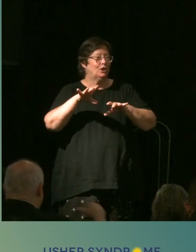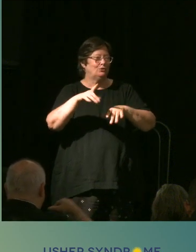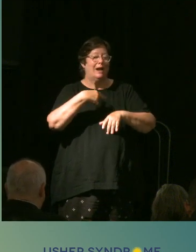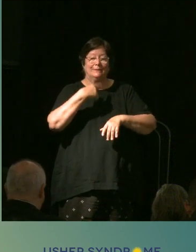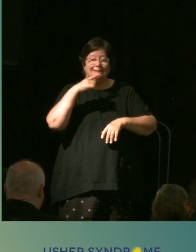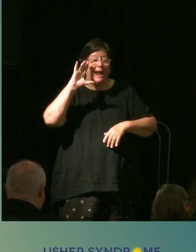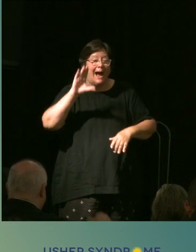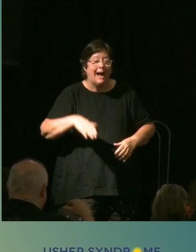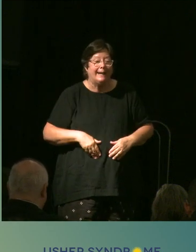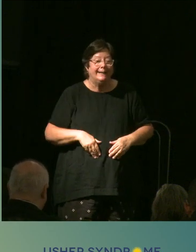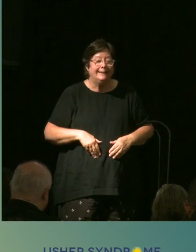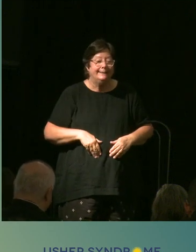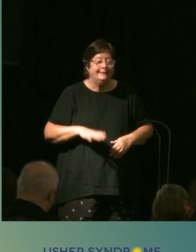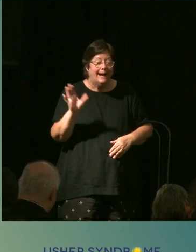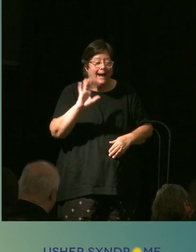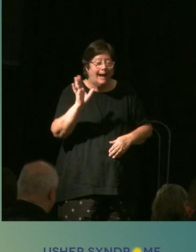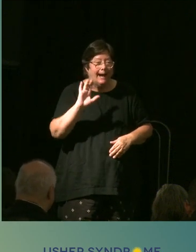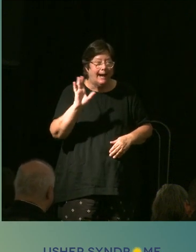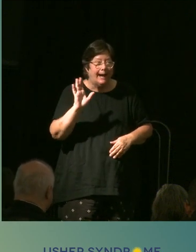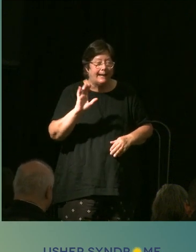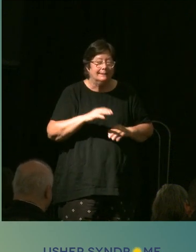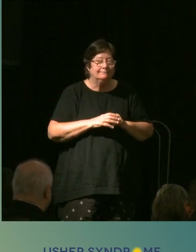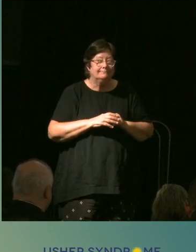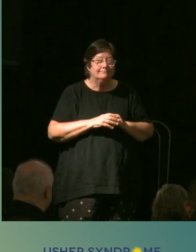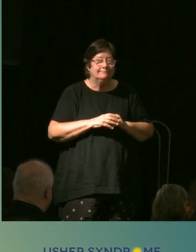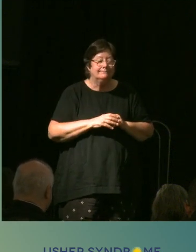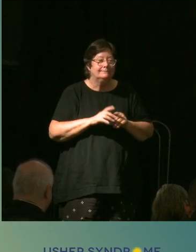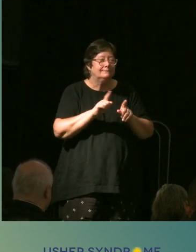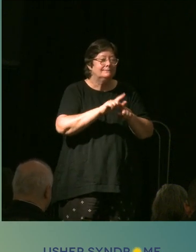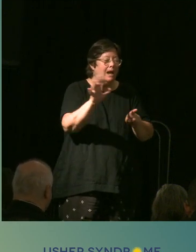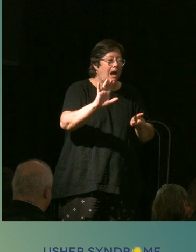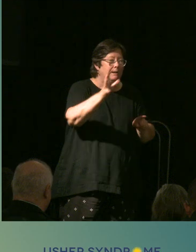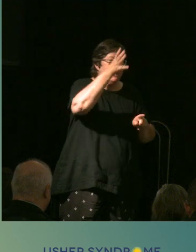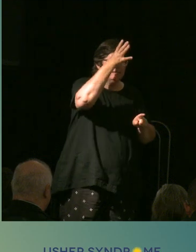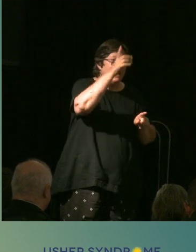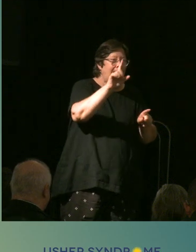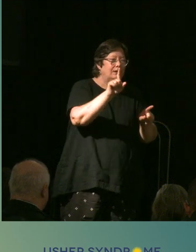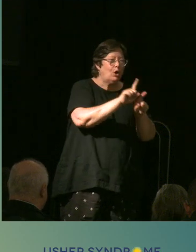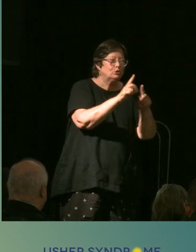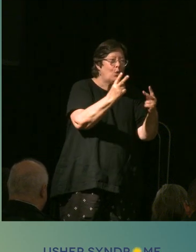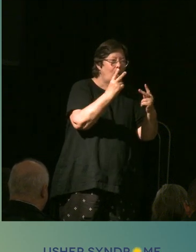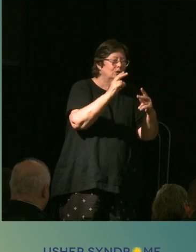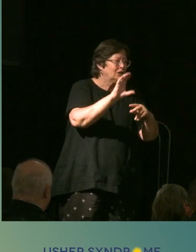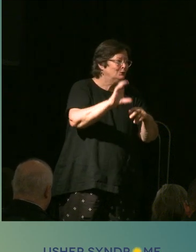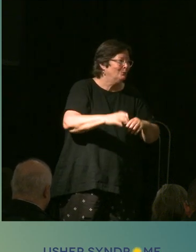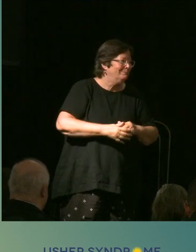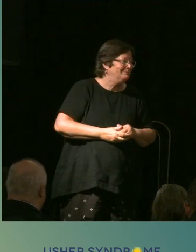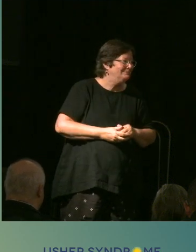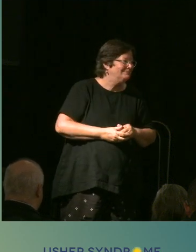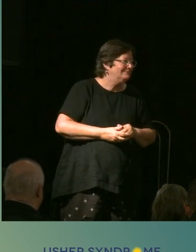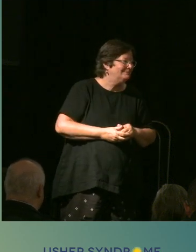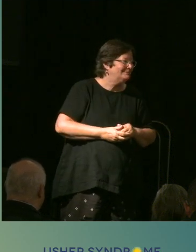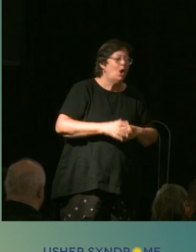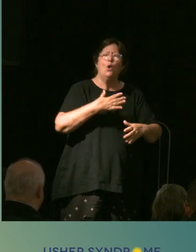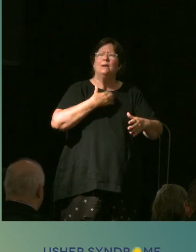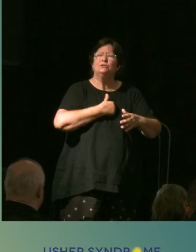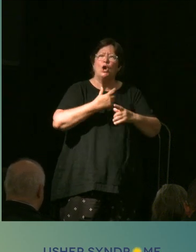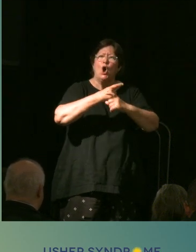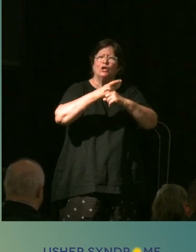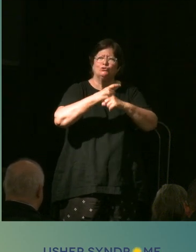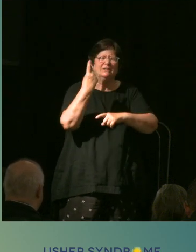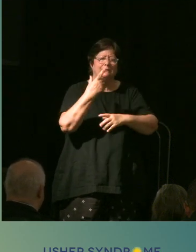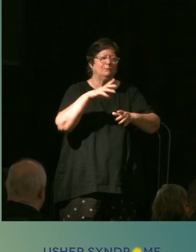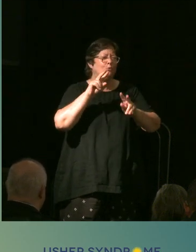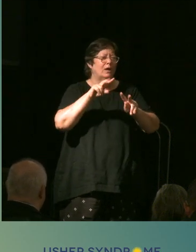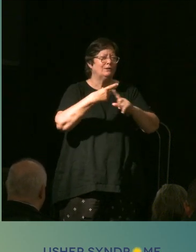hi. So hi, Dominique. I should probably also say hi to my dad, who's also watching. So it is my pleasure